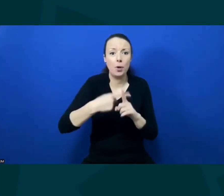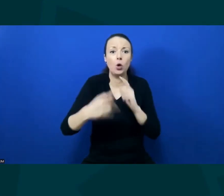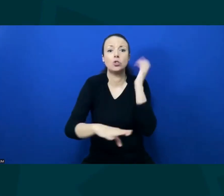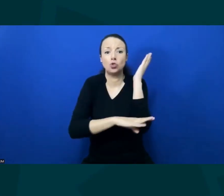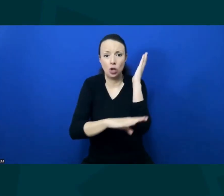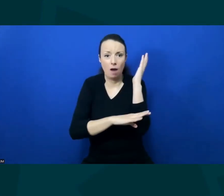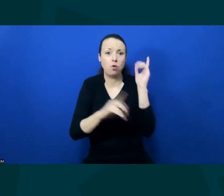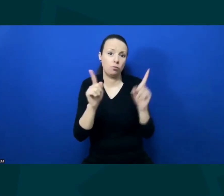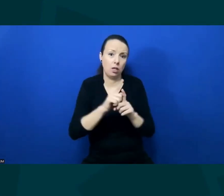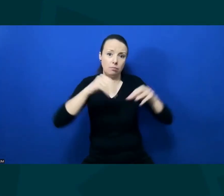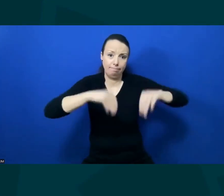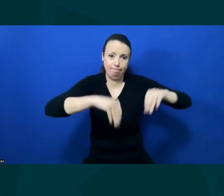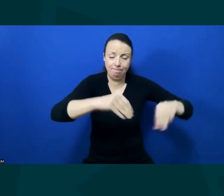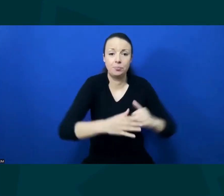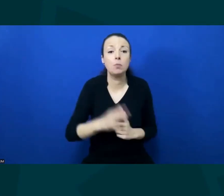Mr. Tomasz